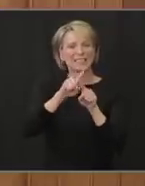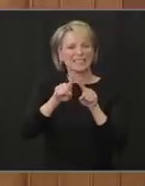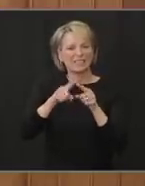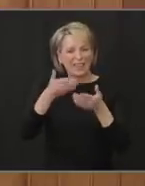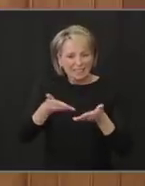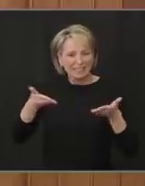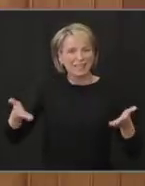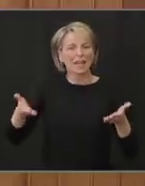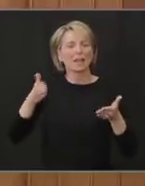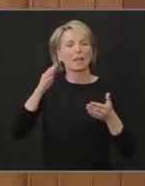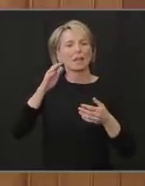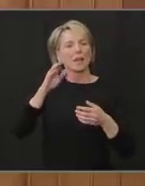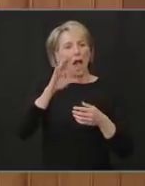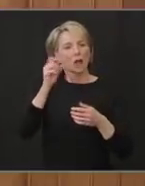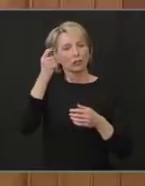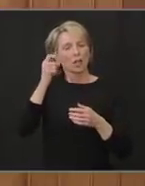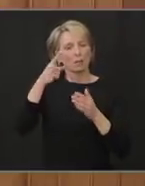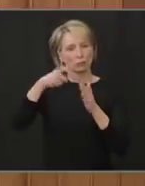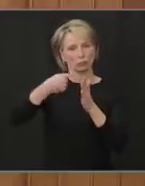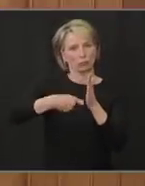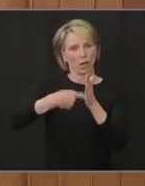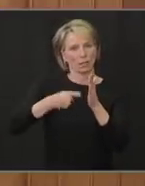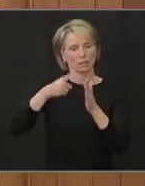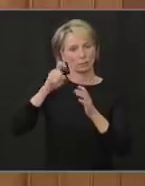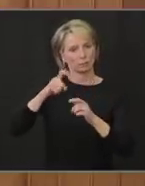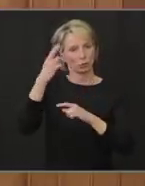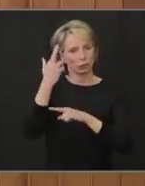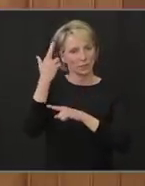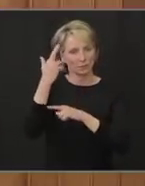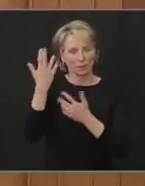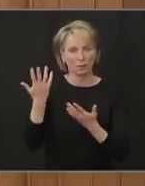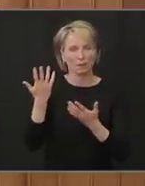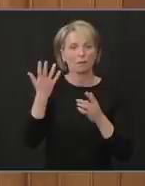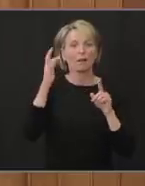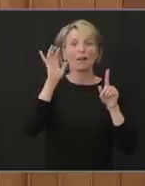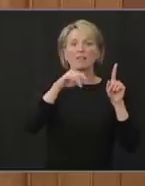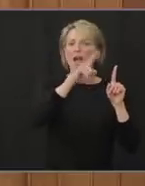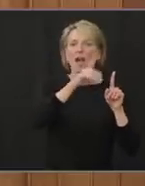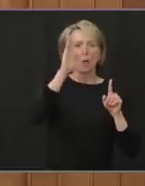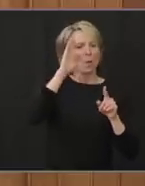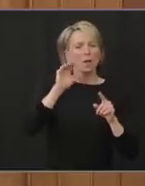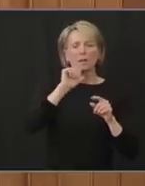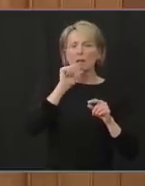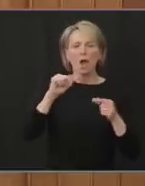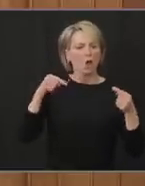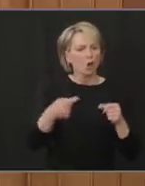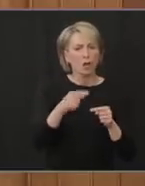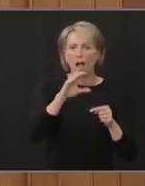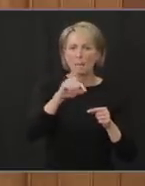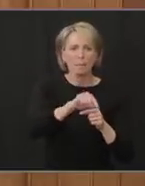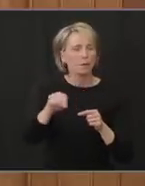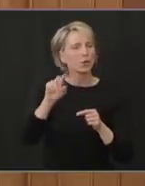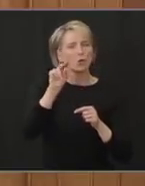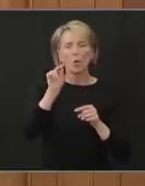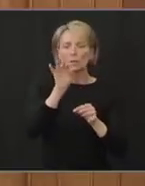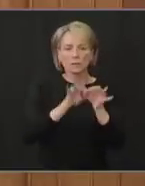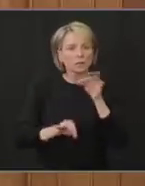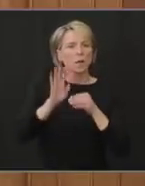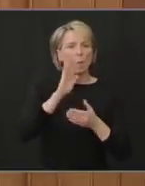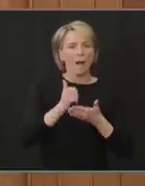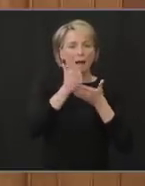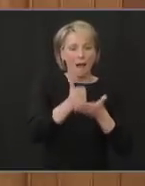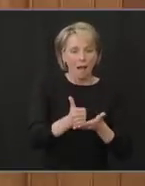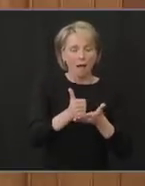Act would not be used to cheat manufacturers. It would be used to organize the manufacture and supply